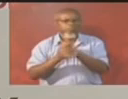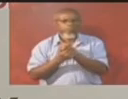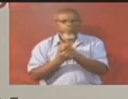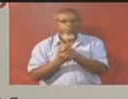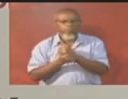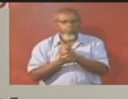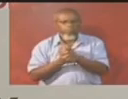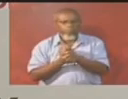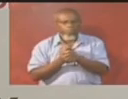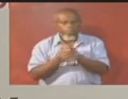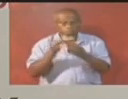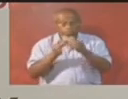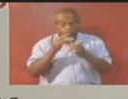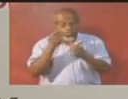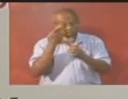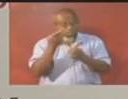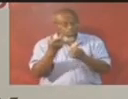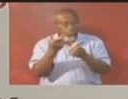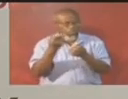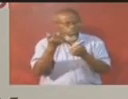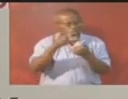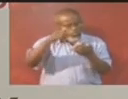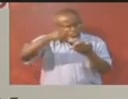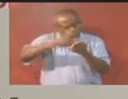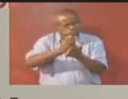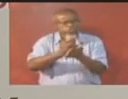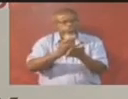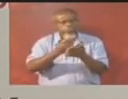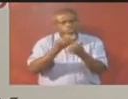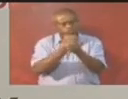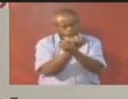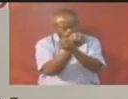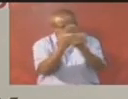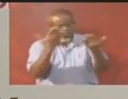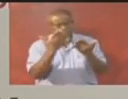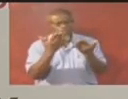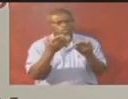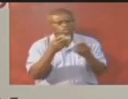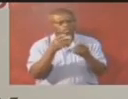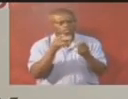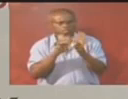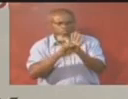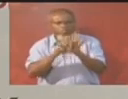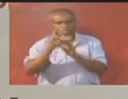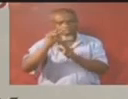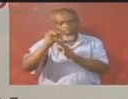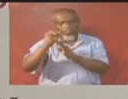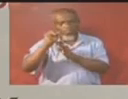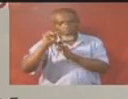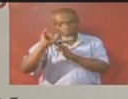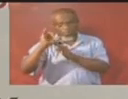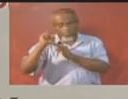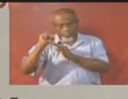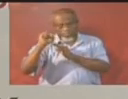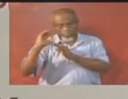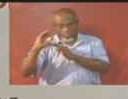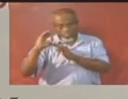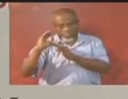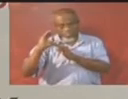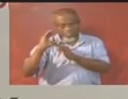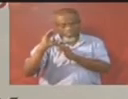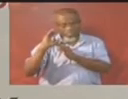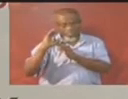on occurrence of things like Miss C, COVID-2s, etc., that would better be addressed in detail by the